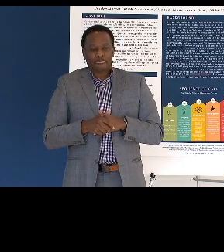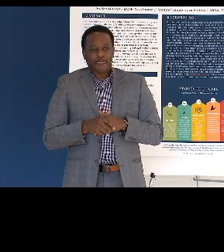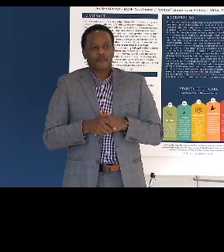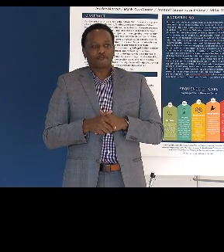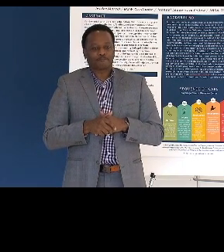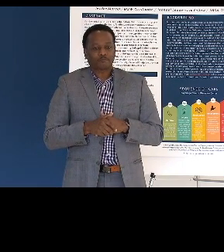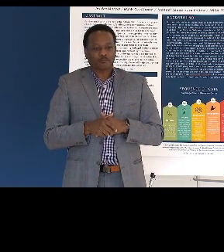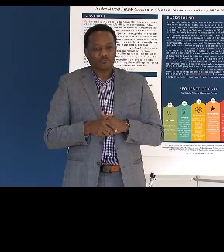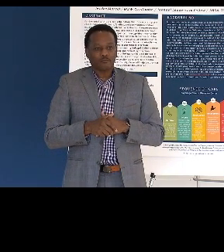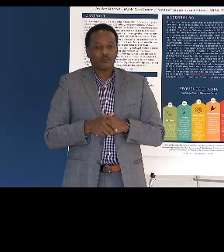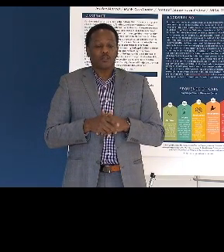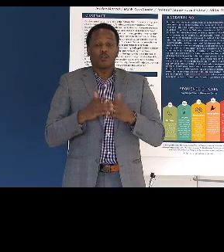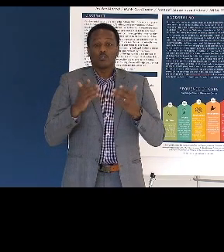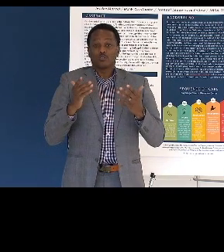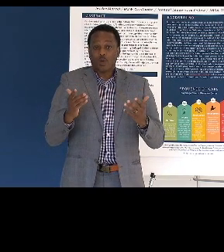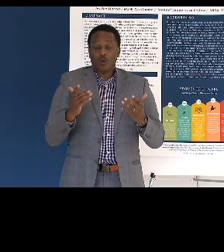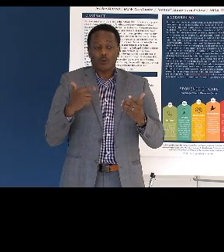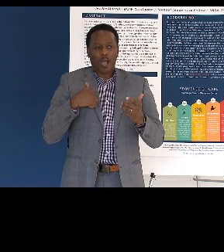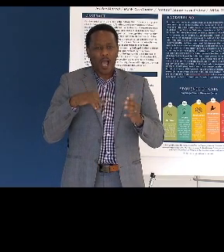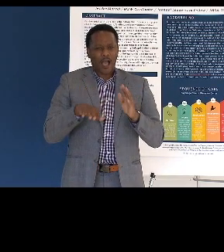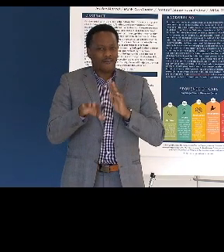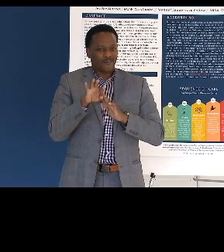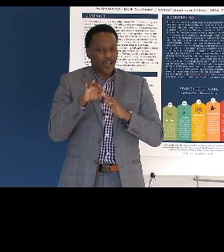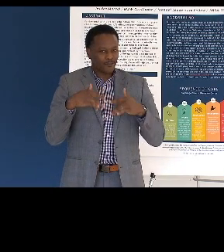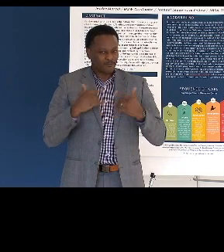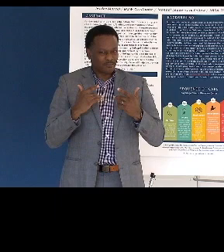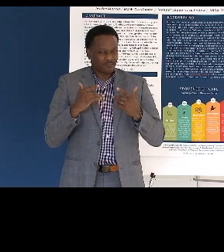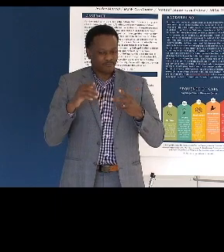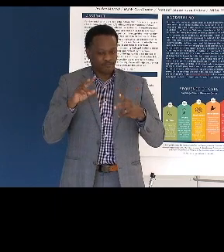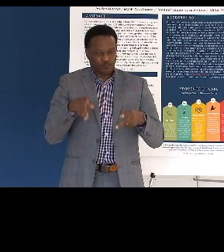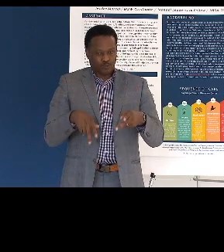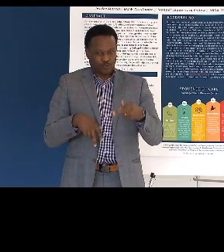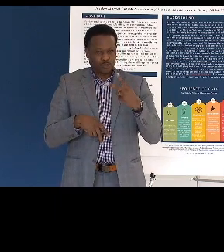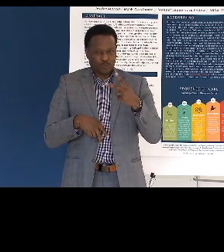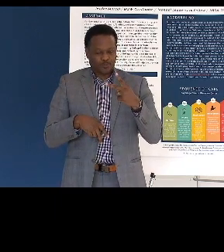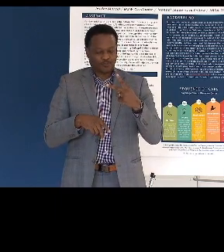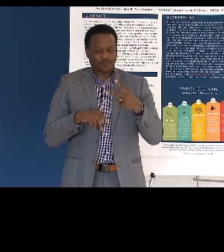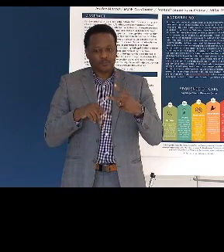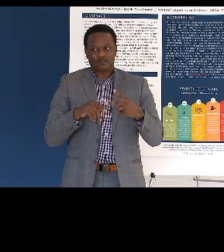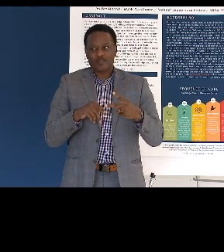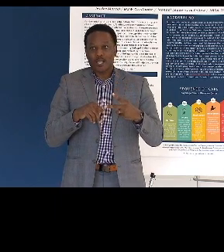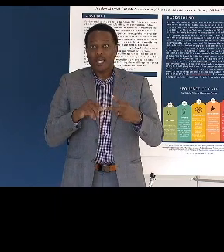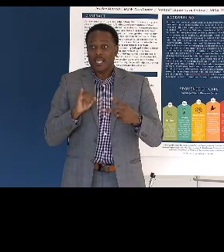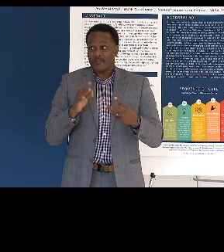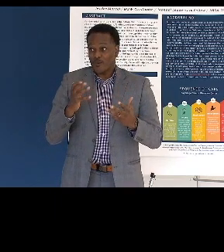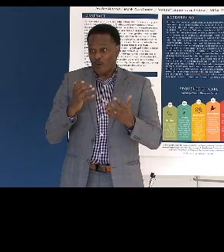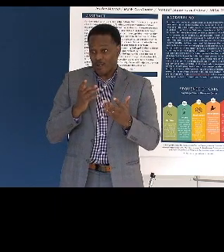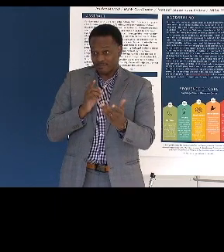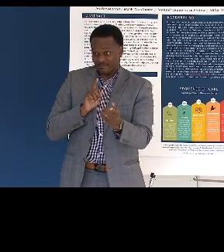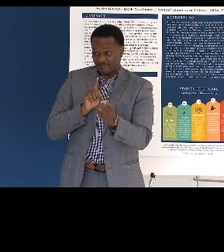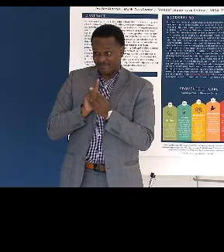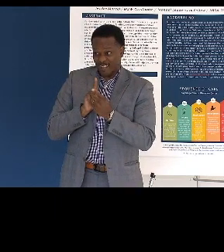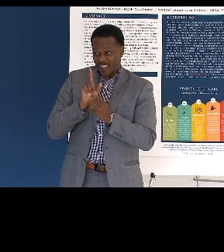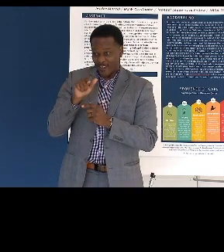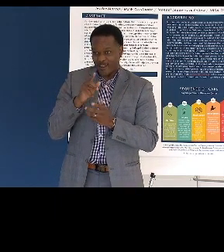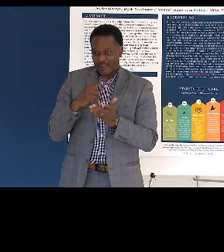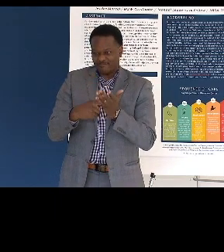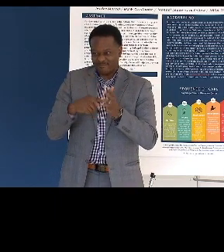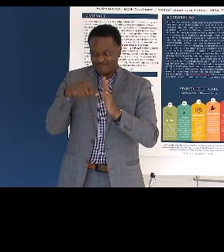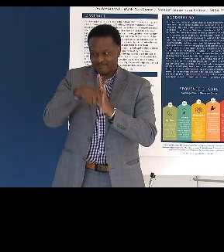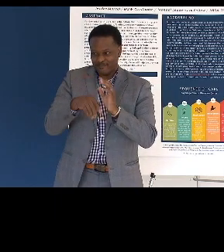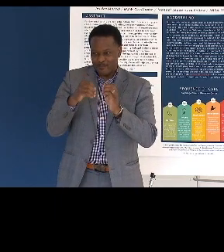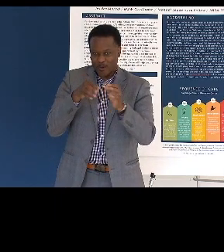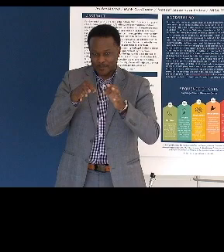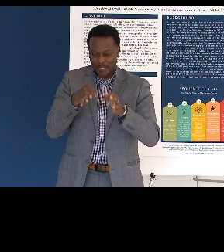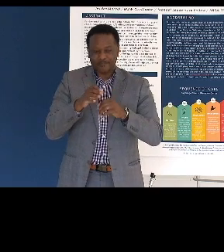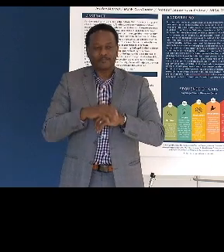So in terms of findings, I'd like to focus on two right now, but feel free to come to my poster and I'll talk to you more. The two I'd like to focus on are